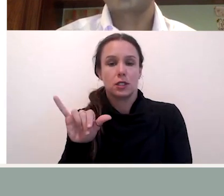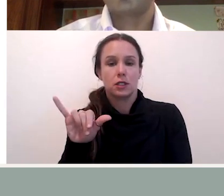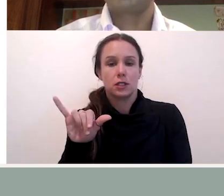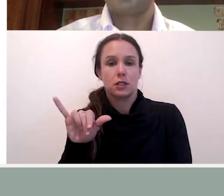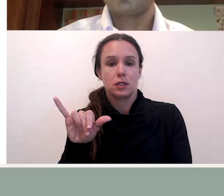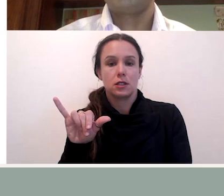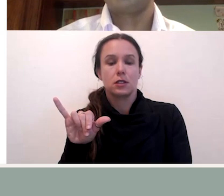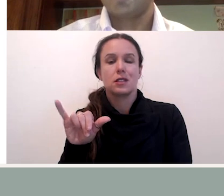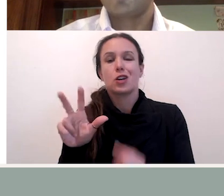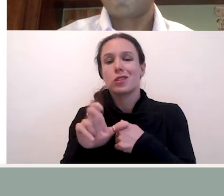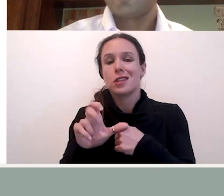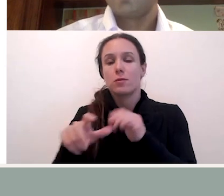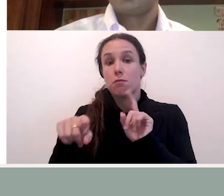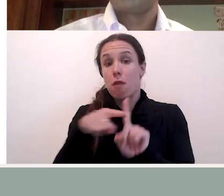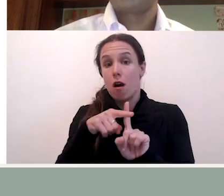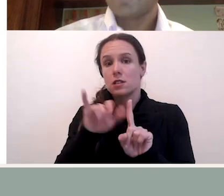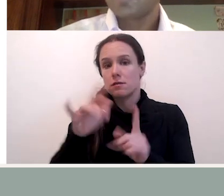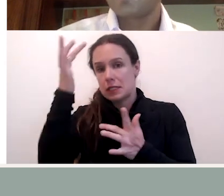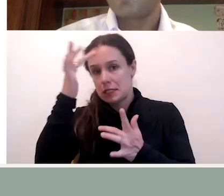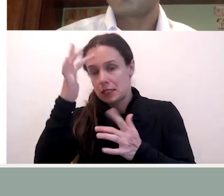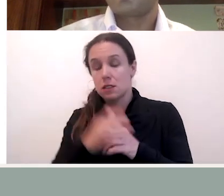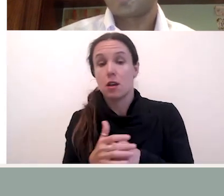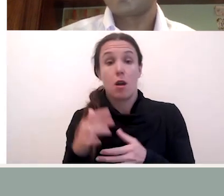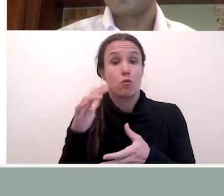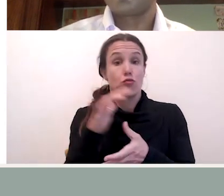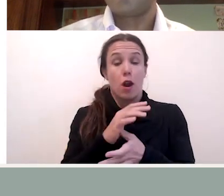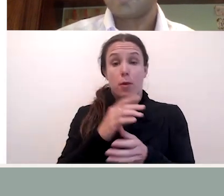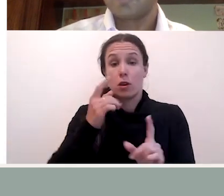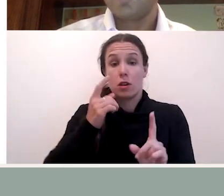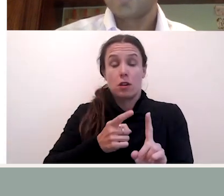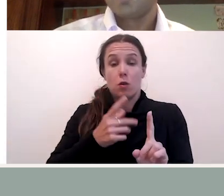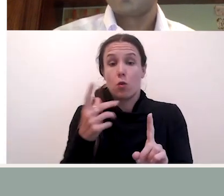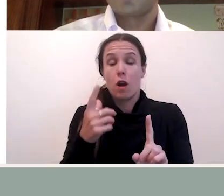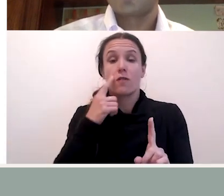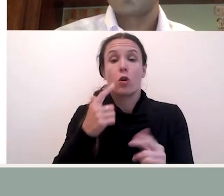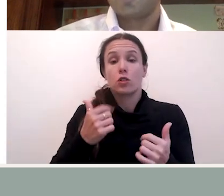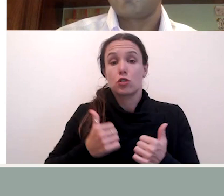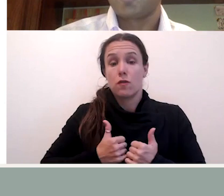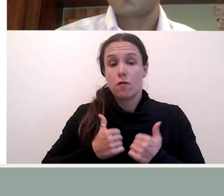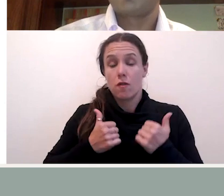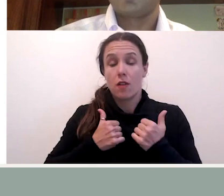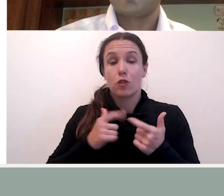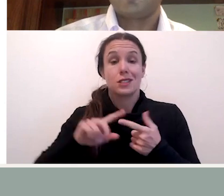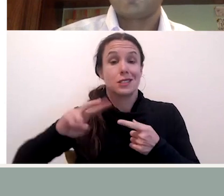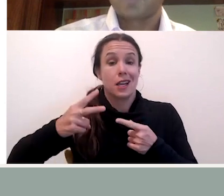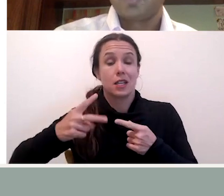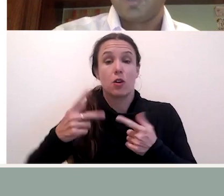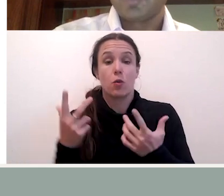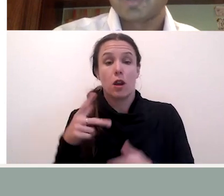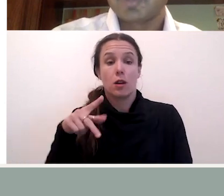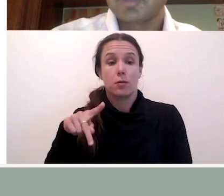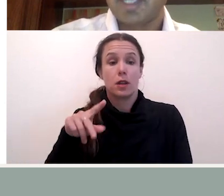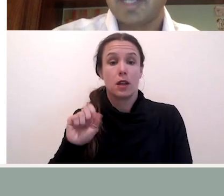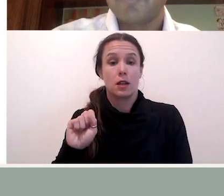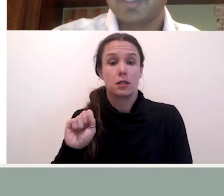hormone receptor positive disease. The primary endpoint was progression-free survival. The secondary endpoint was PSF. And